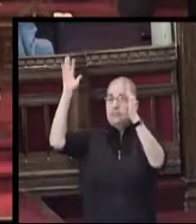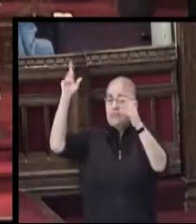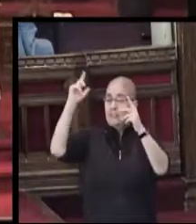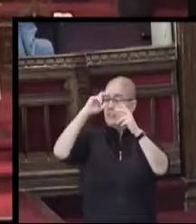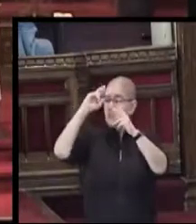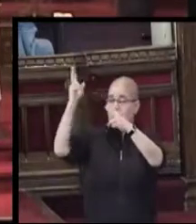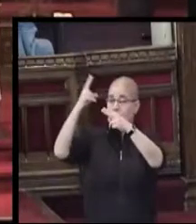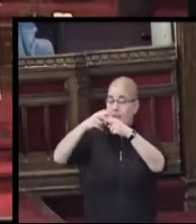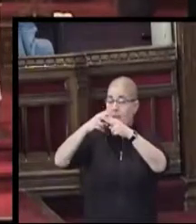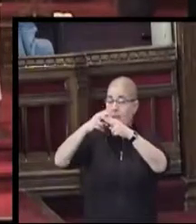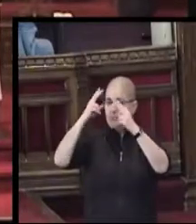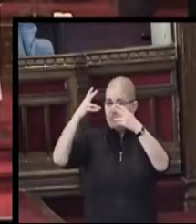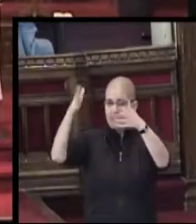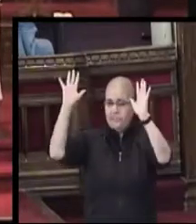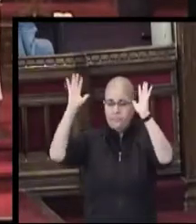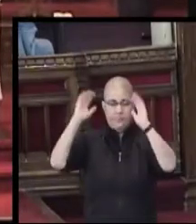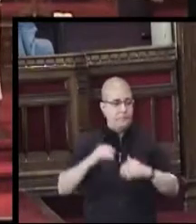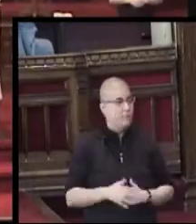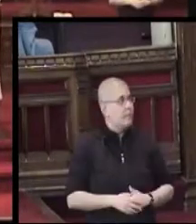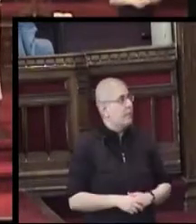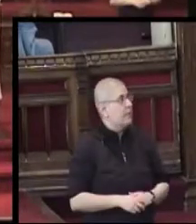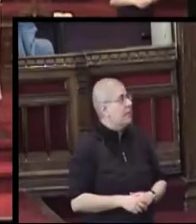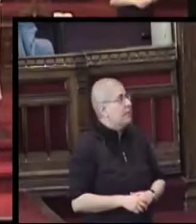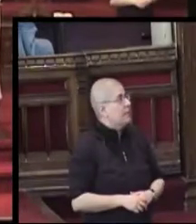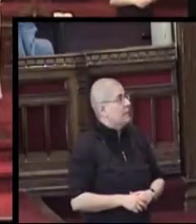of your name.